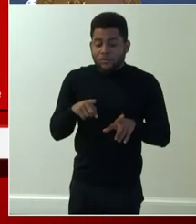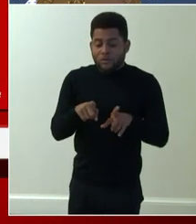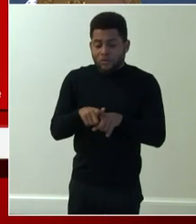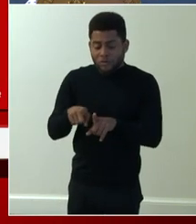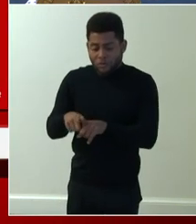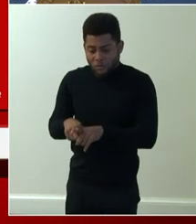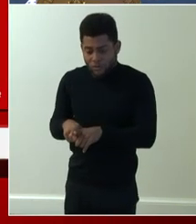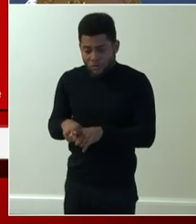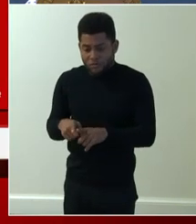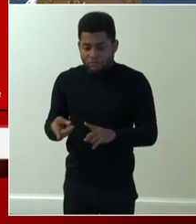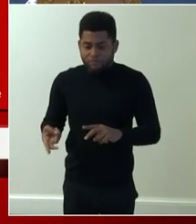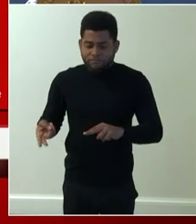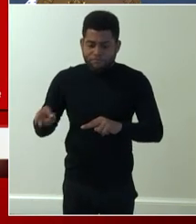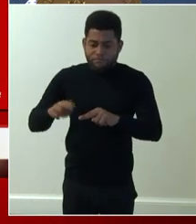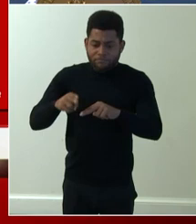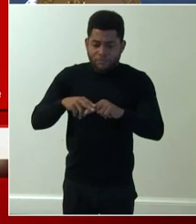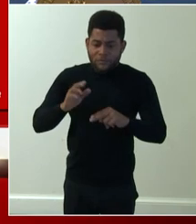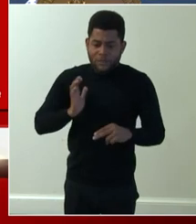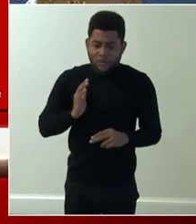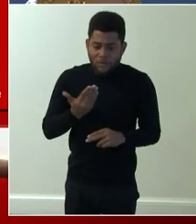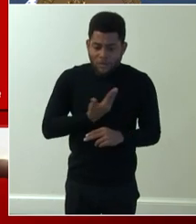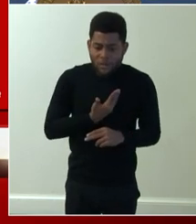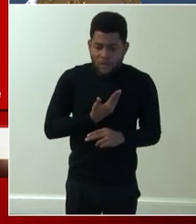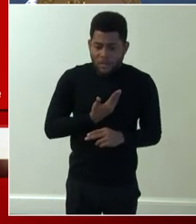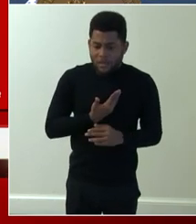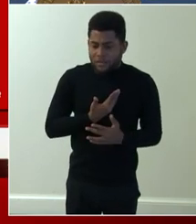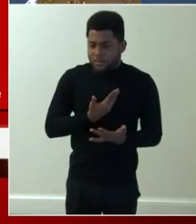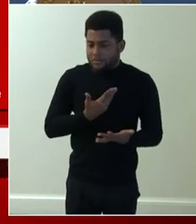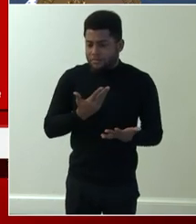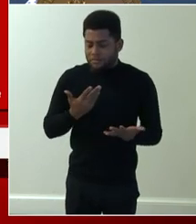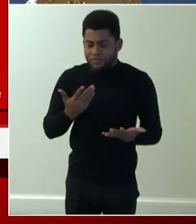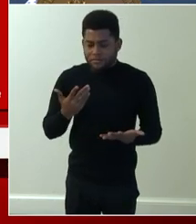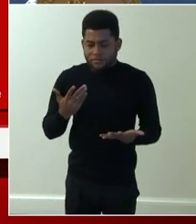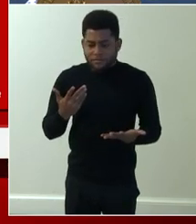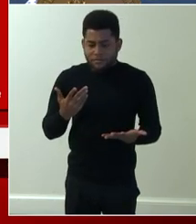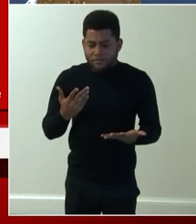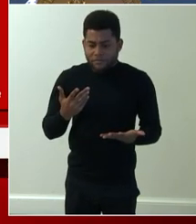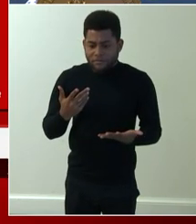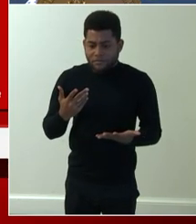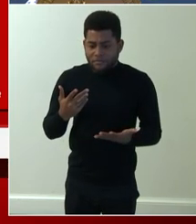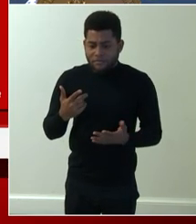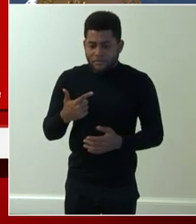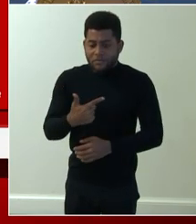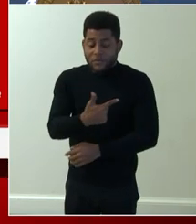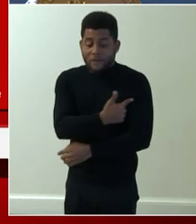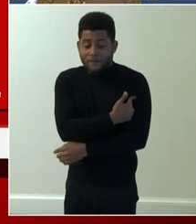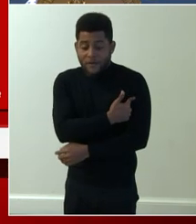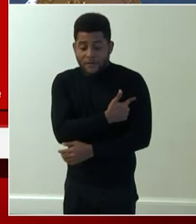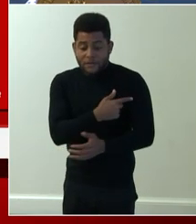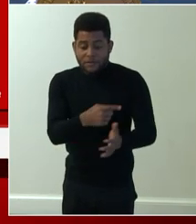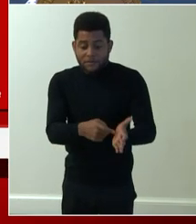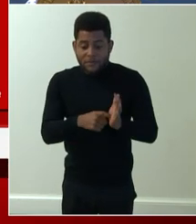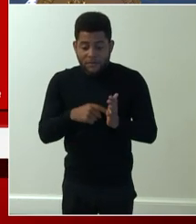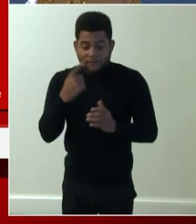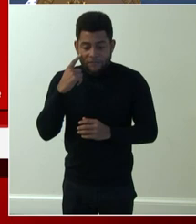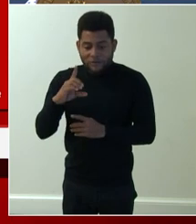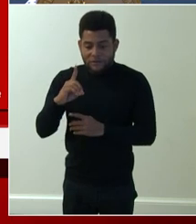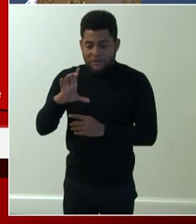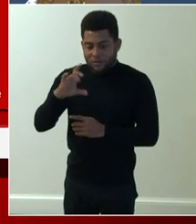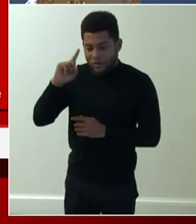dialing up our, as we have discussed previously, our vaccine mandate for DC